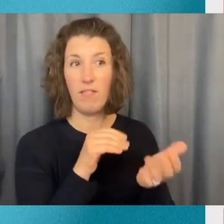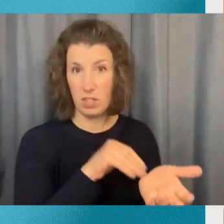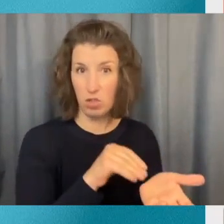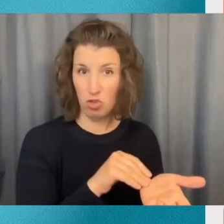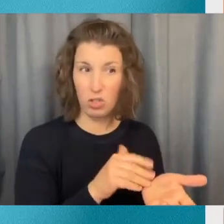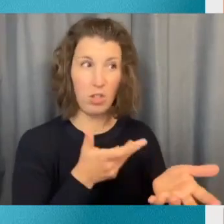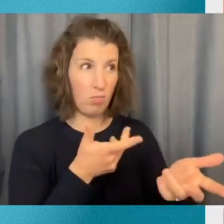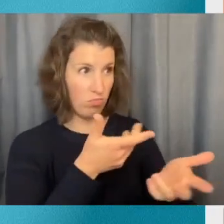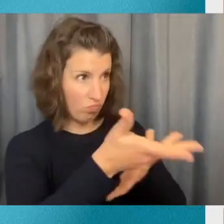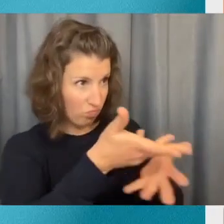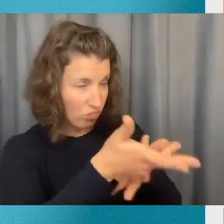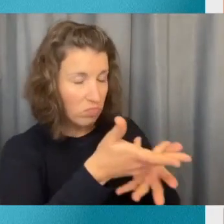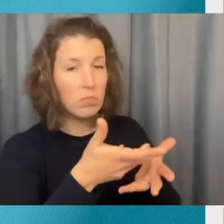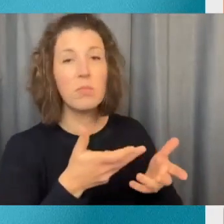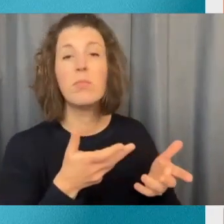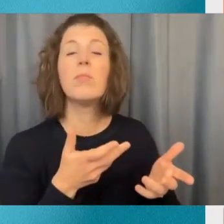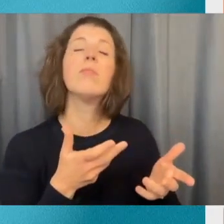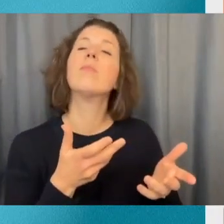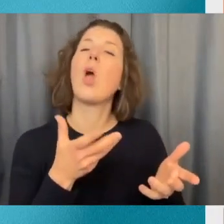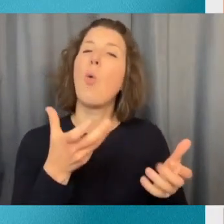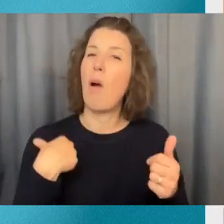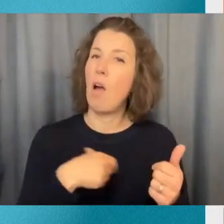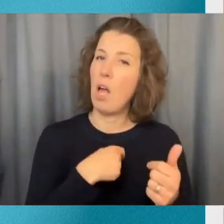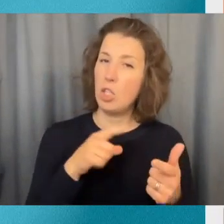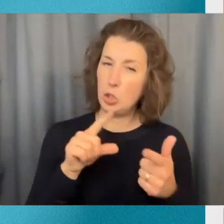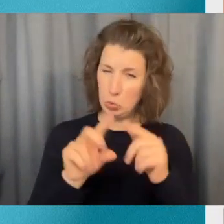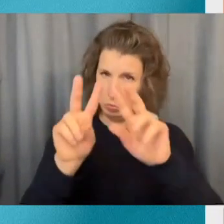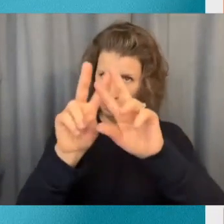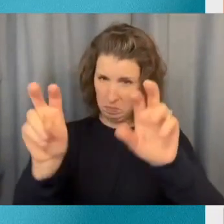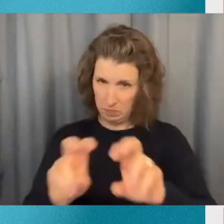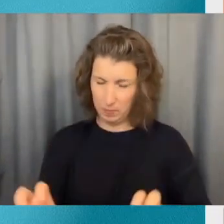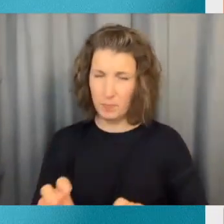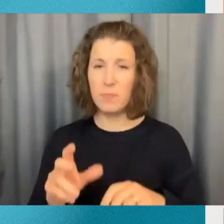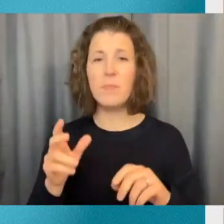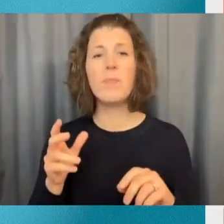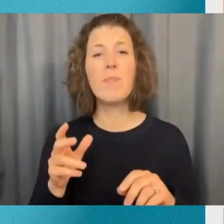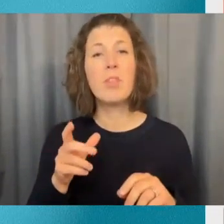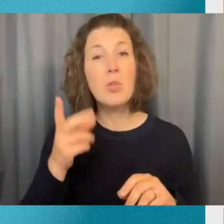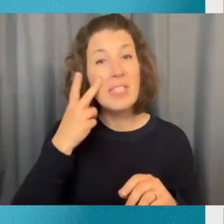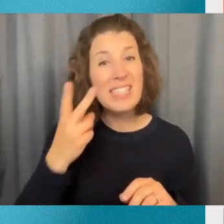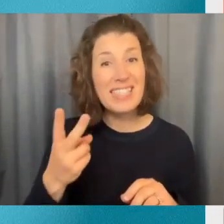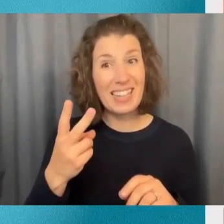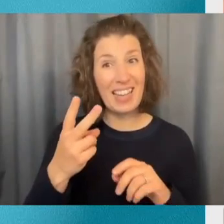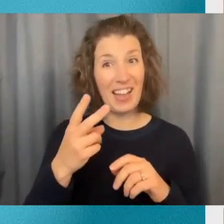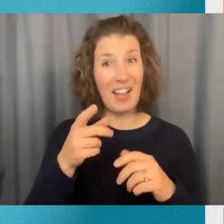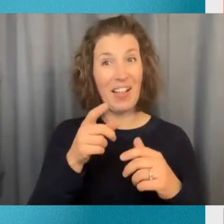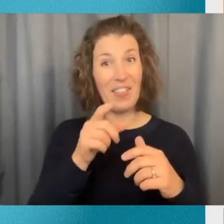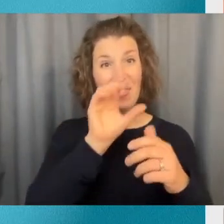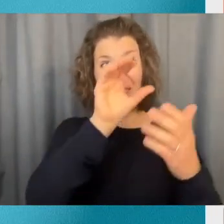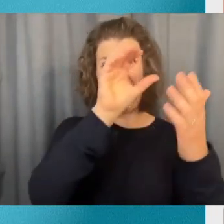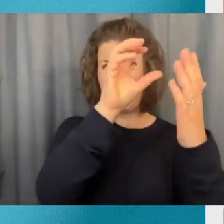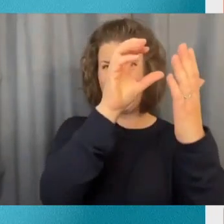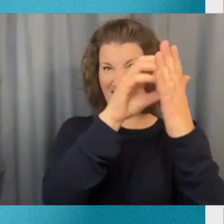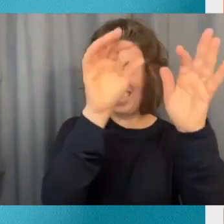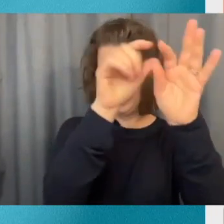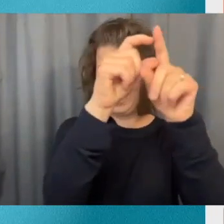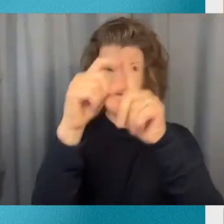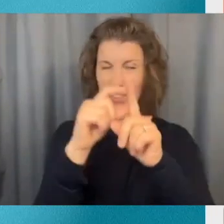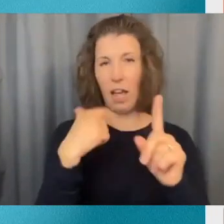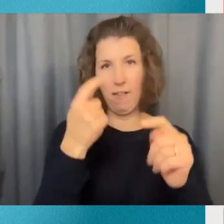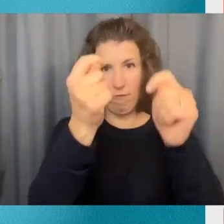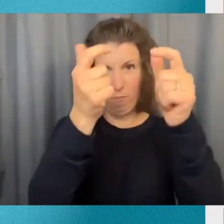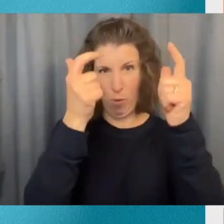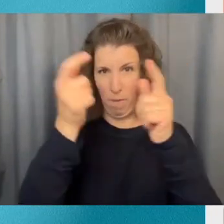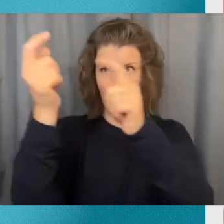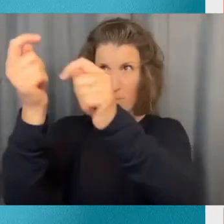take a look at this, and I'm going to ask you, you'll see that I've taken out the original text from this visit. I'm going to ask you to, in